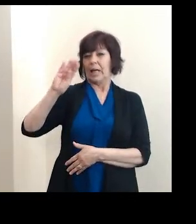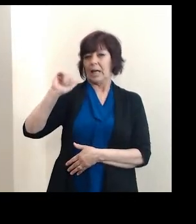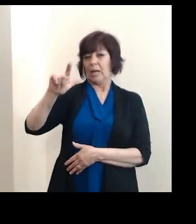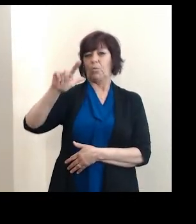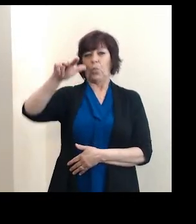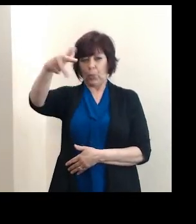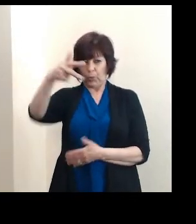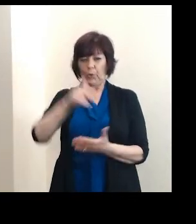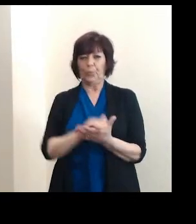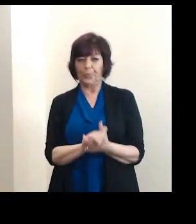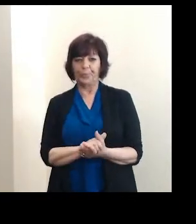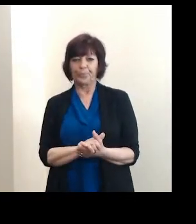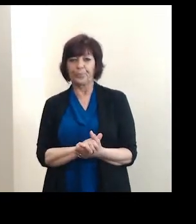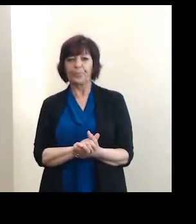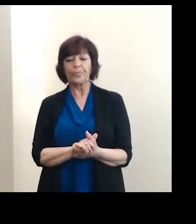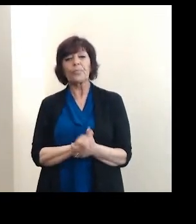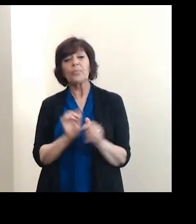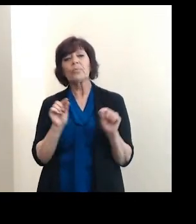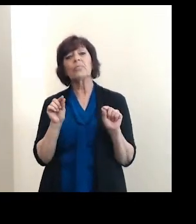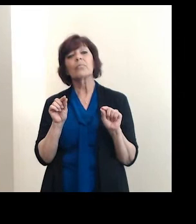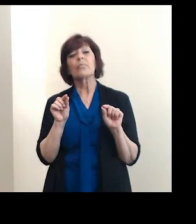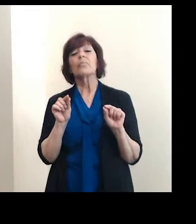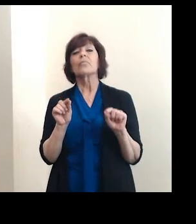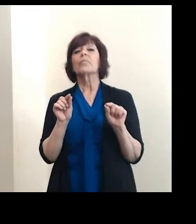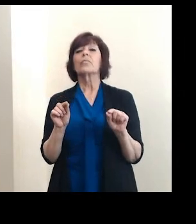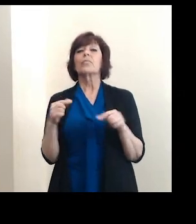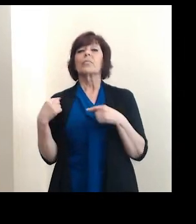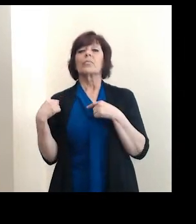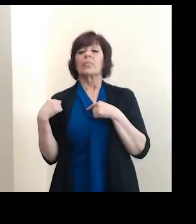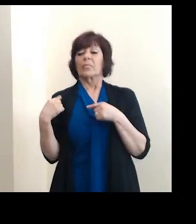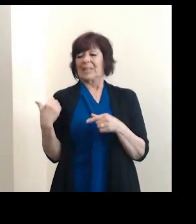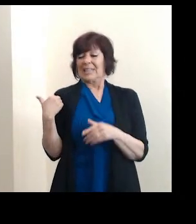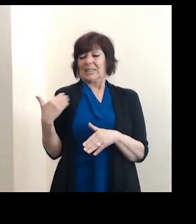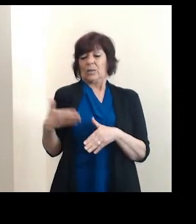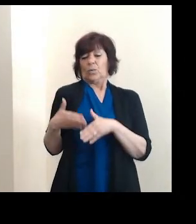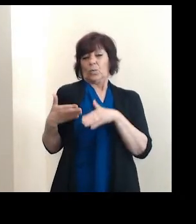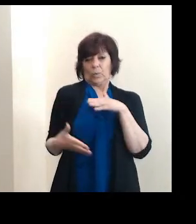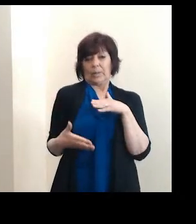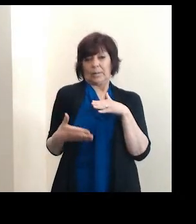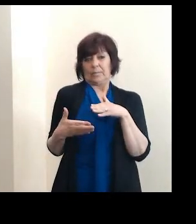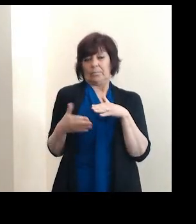April 3rd. So this is as of the week ending April 3rd,